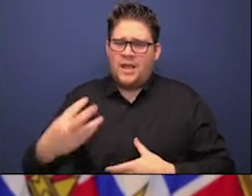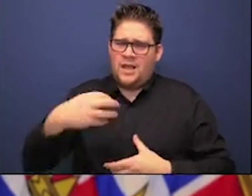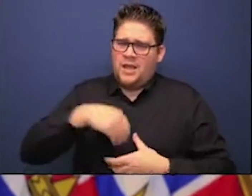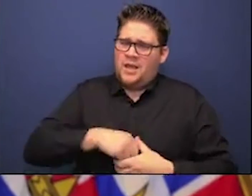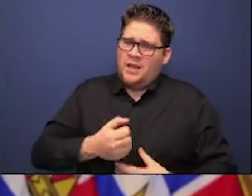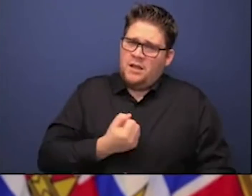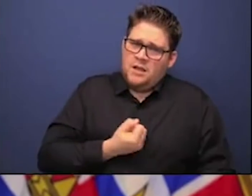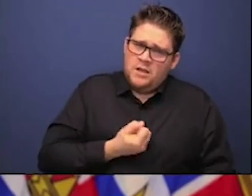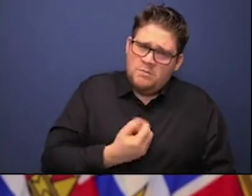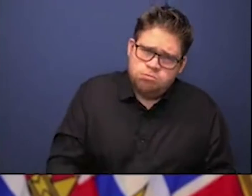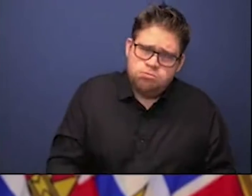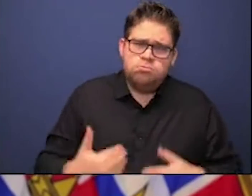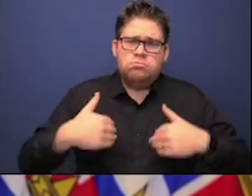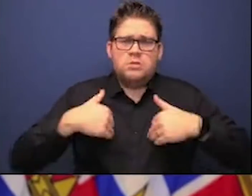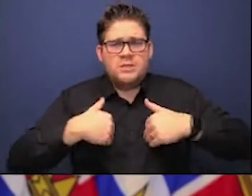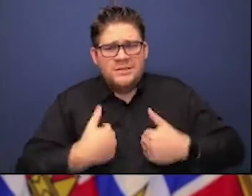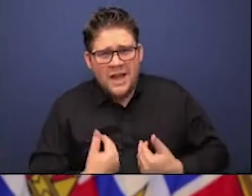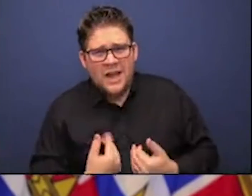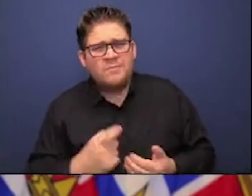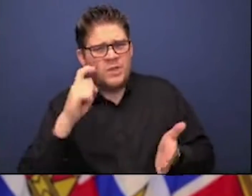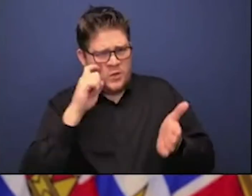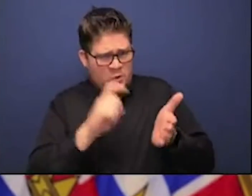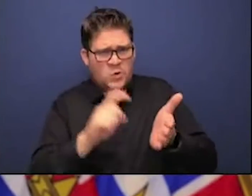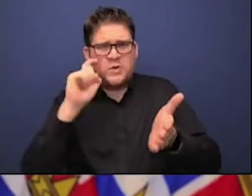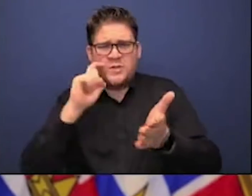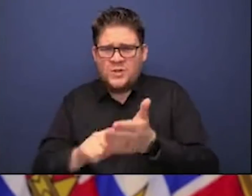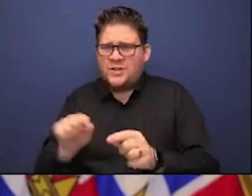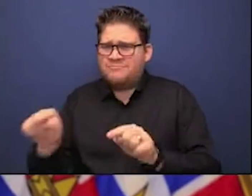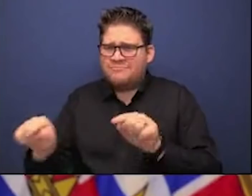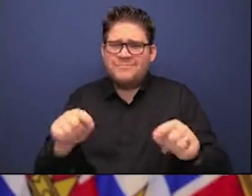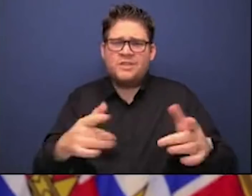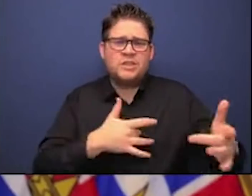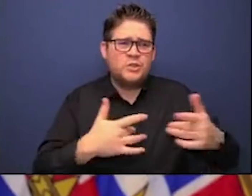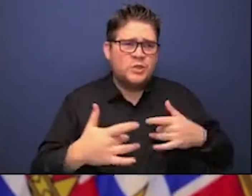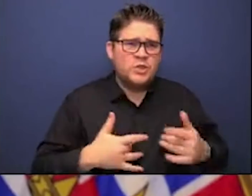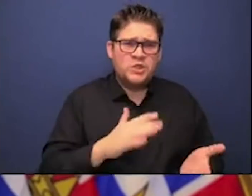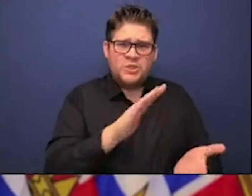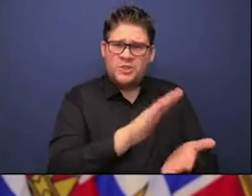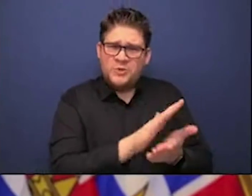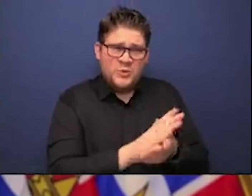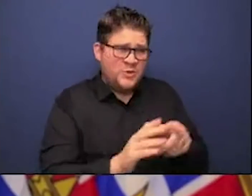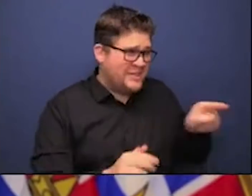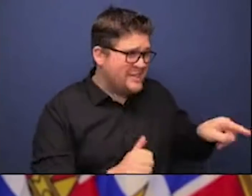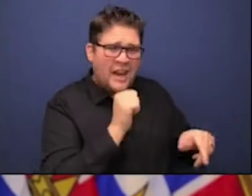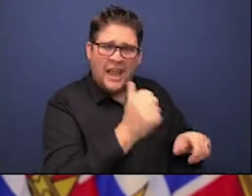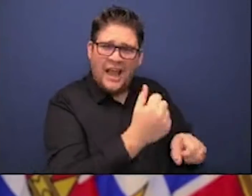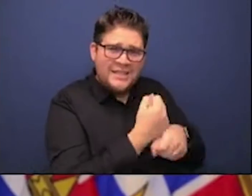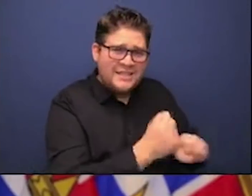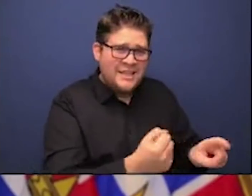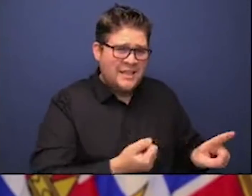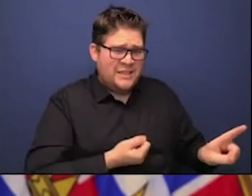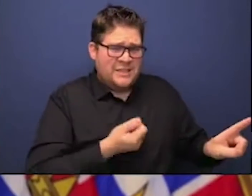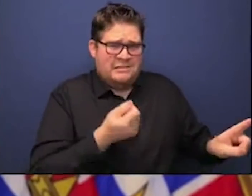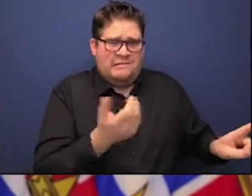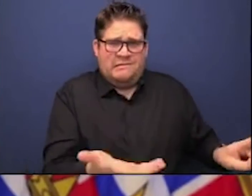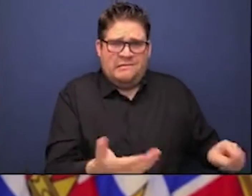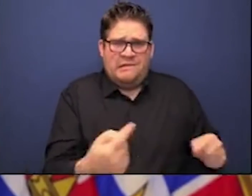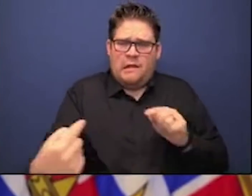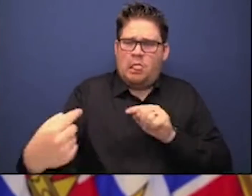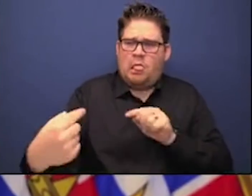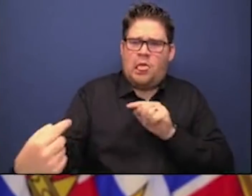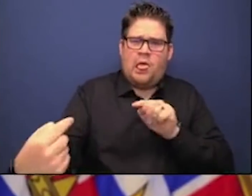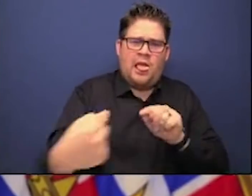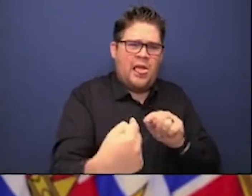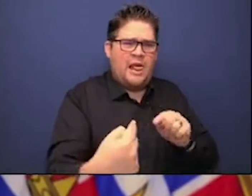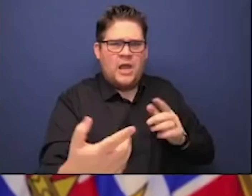in the way people are expressing their concern about school safety. And this is not about developing thick skin as public figures or as